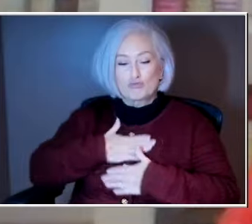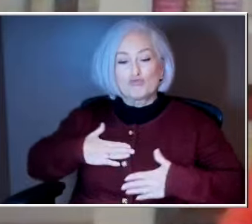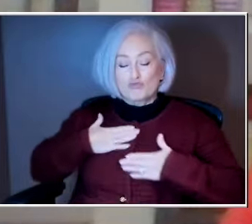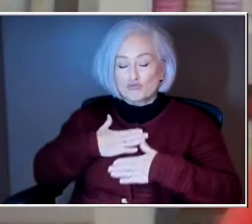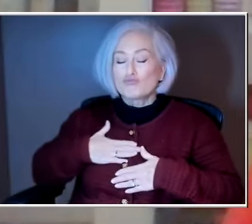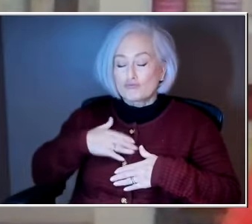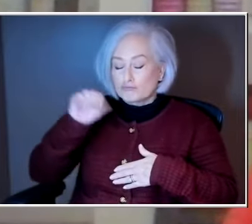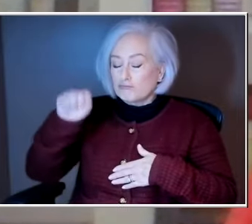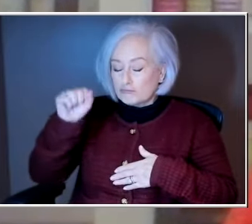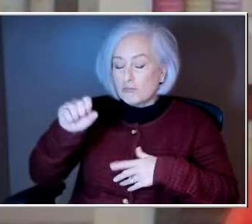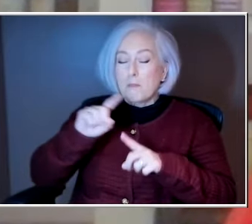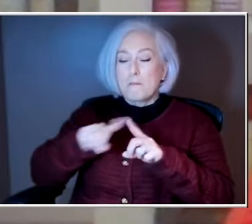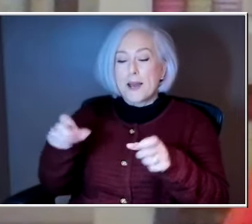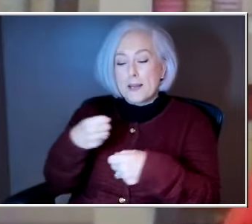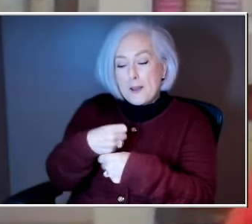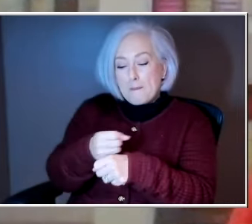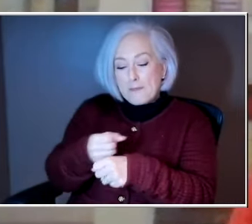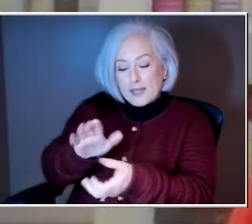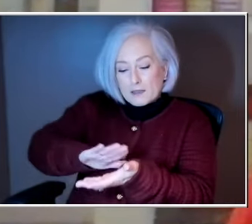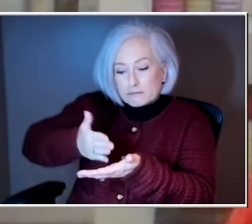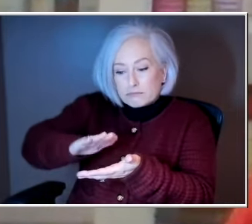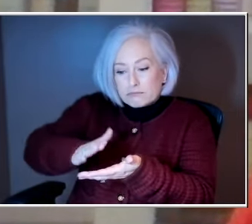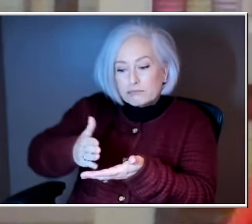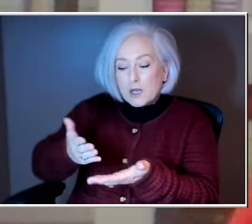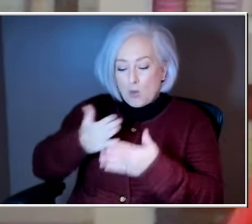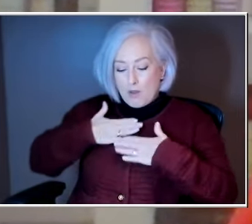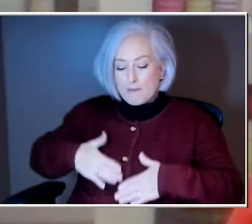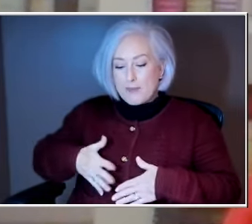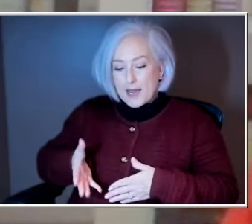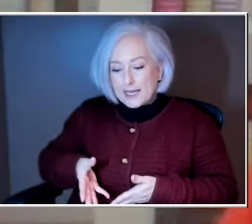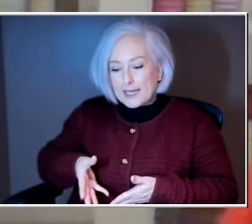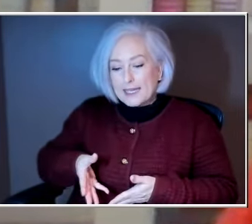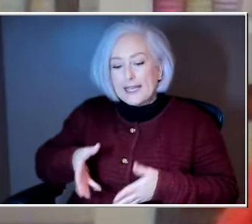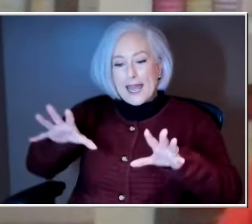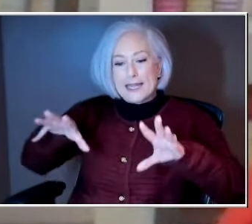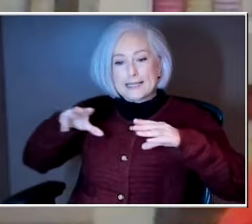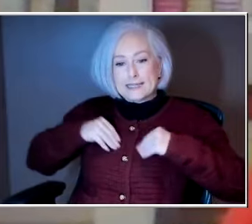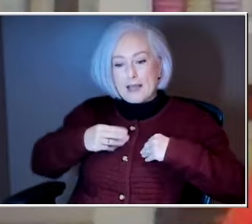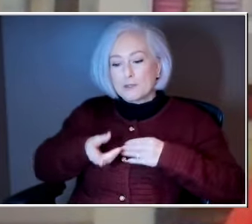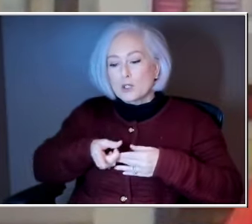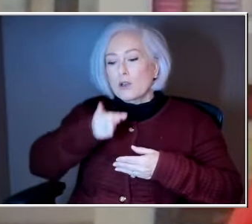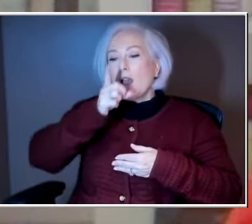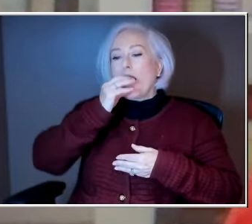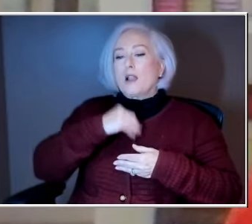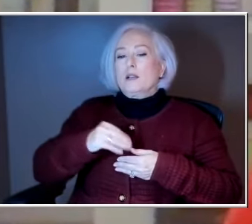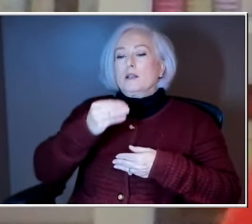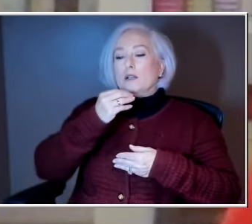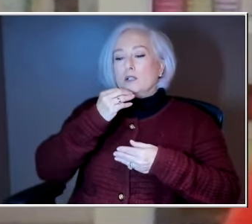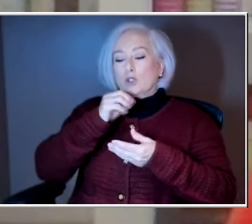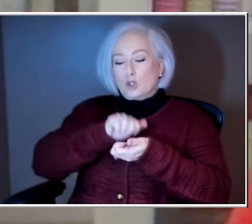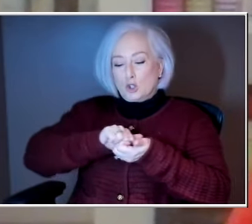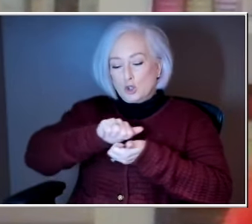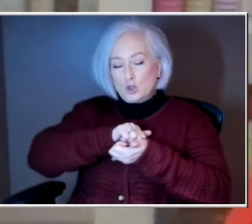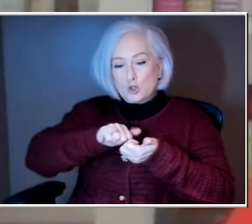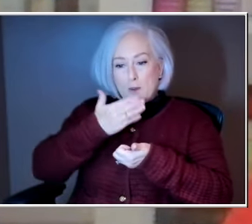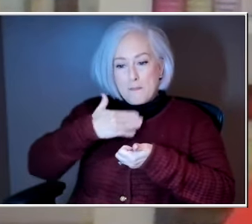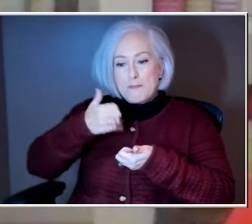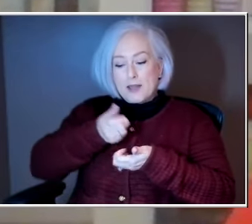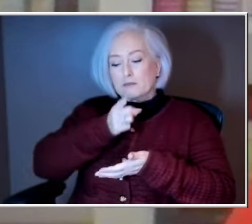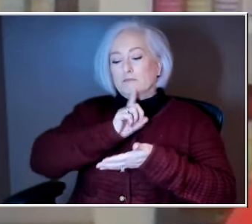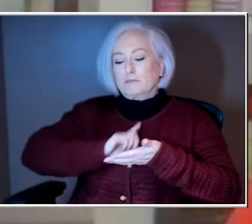creating them in a way that's going to be better tolerated. You're able to chew them down better. And so kind of having that discussion based on